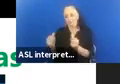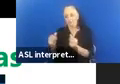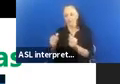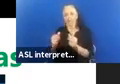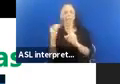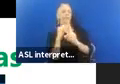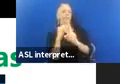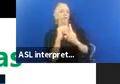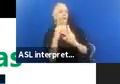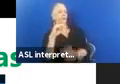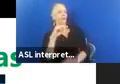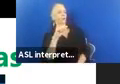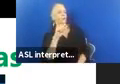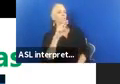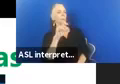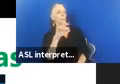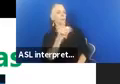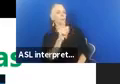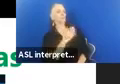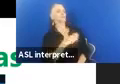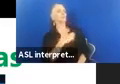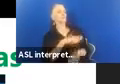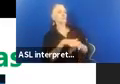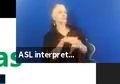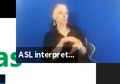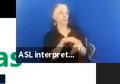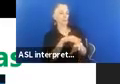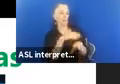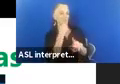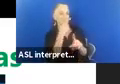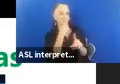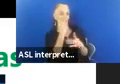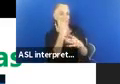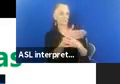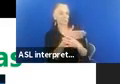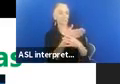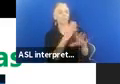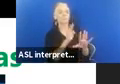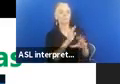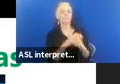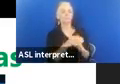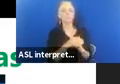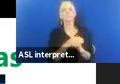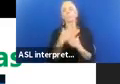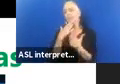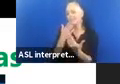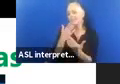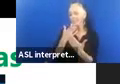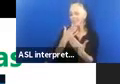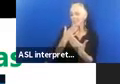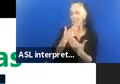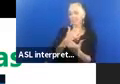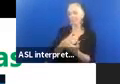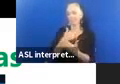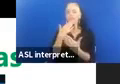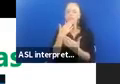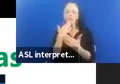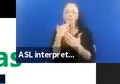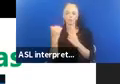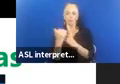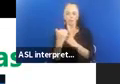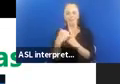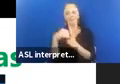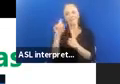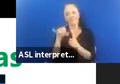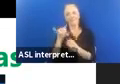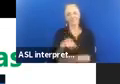This of is Marianela. Just a reminder to please slow down. Thank you. Oh, thank you. Thank you for the reminder. I need them